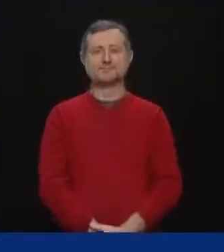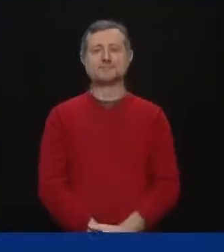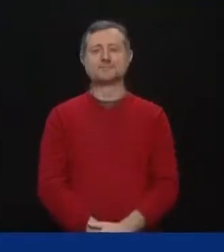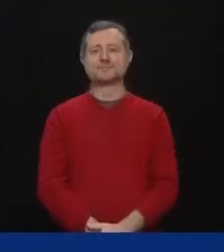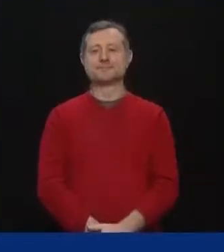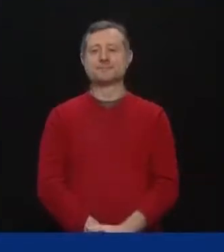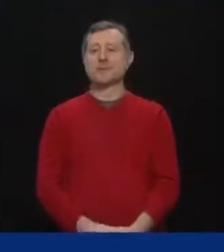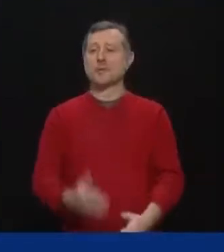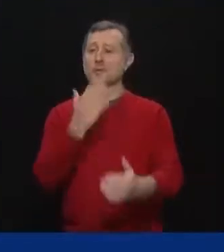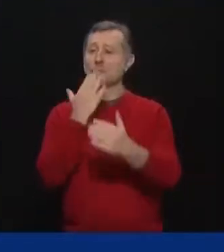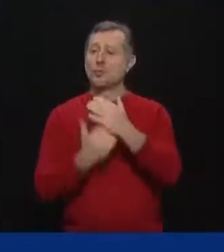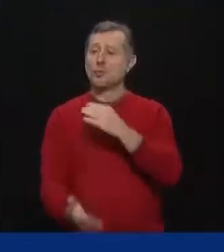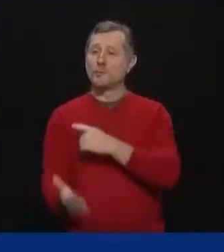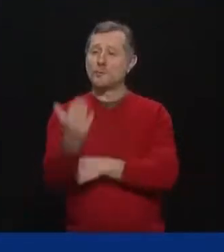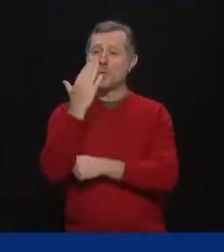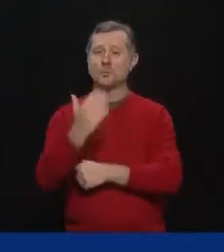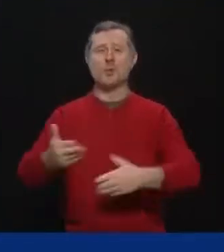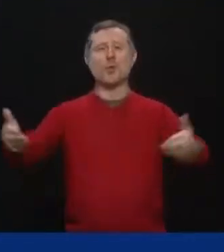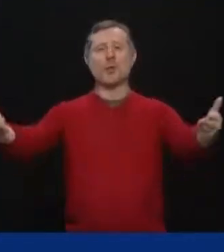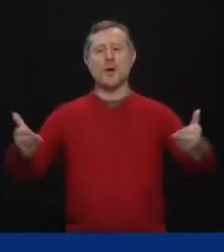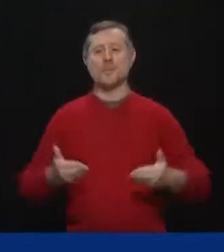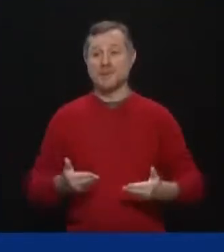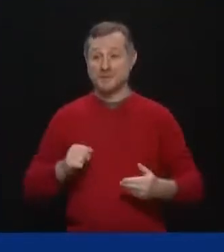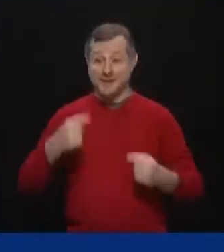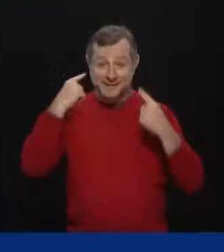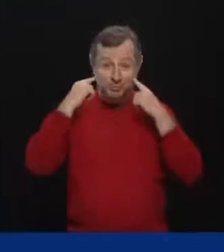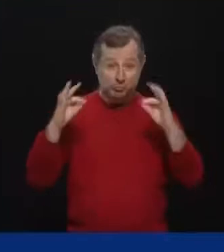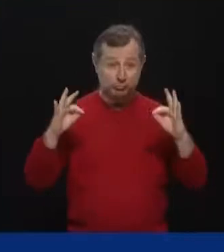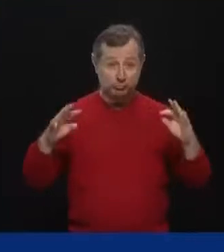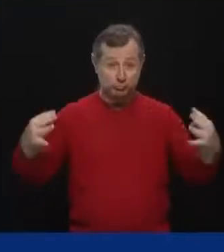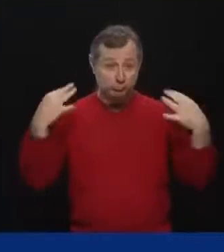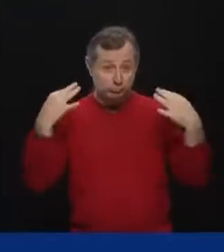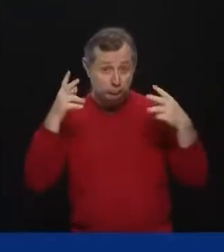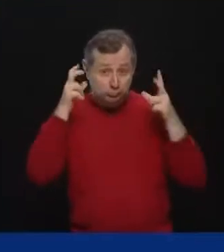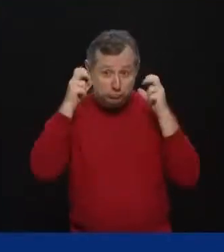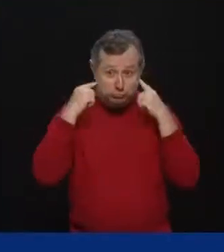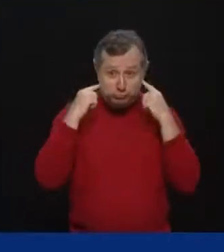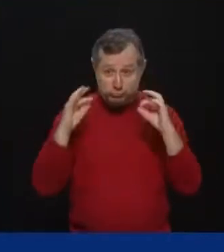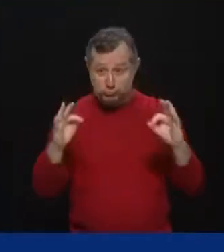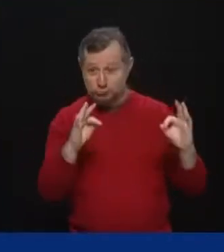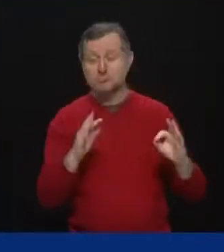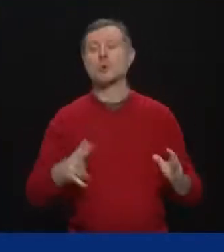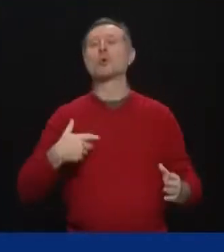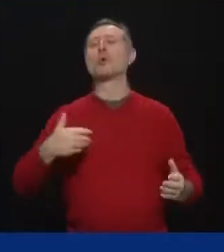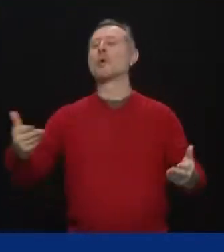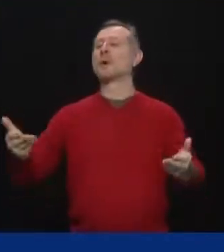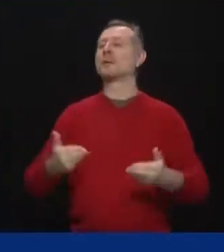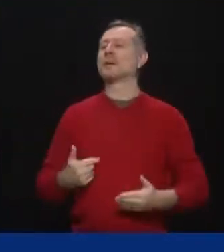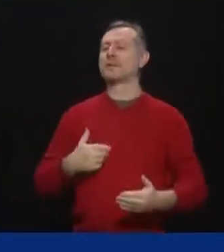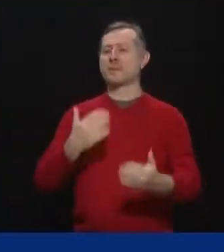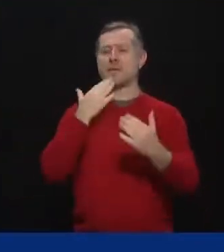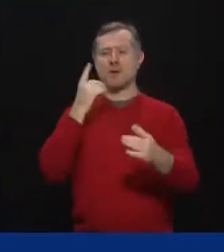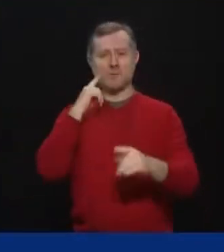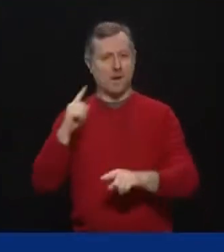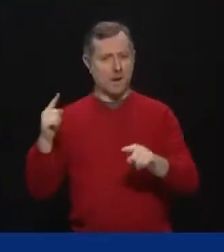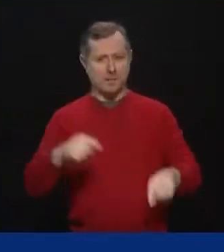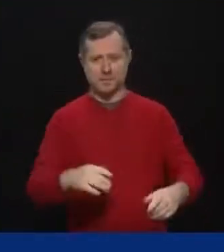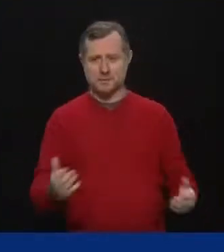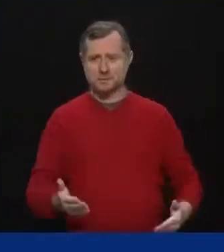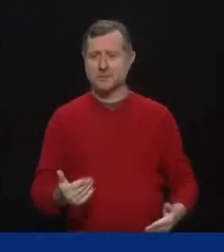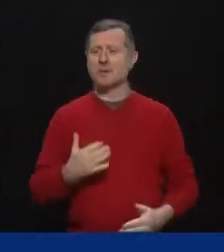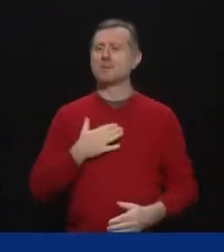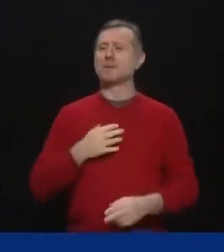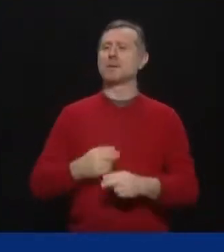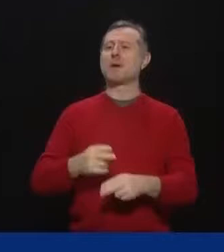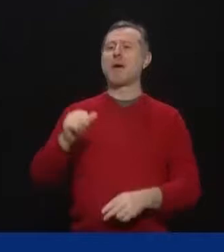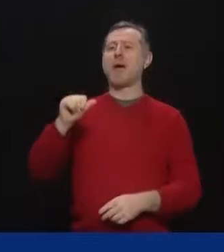Good morning, good morning. Welcome. Can everyone hear me? Oh, great, great. So welcome and thank you for coming. I'm Alexis Posey,